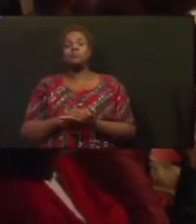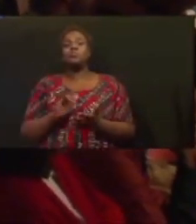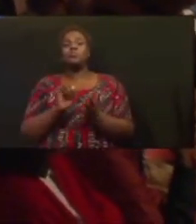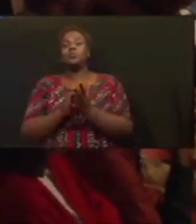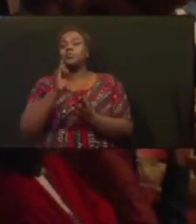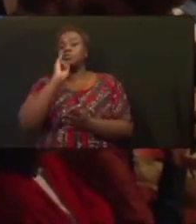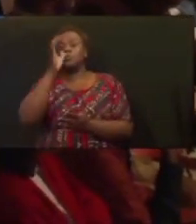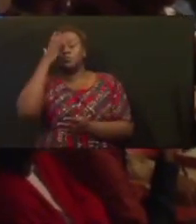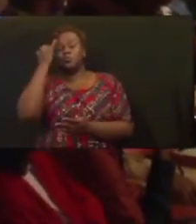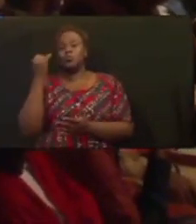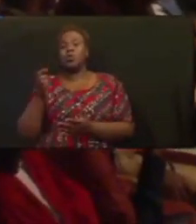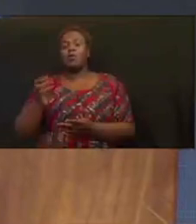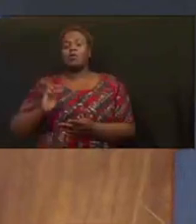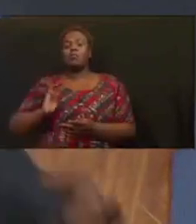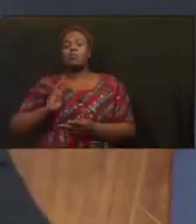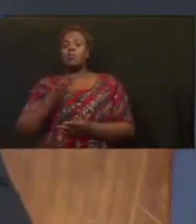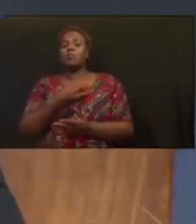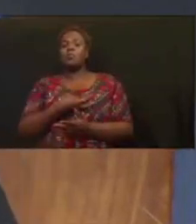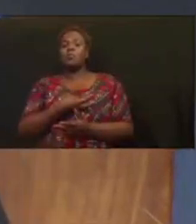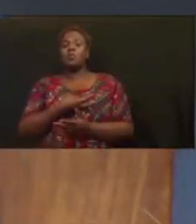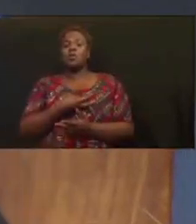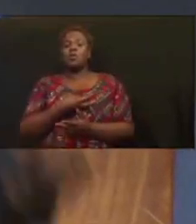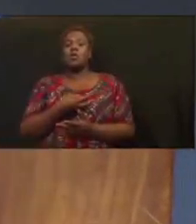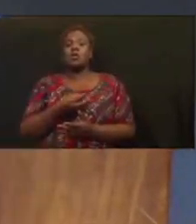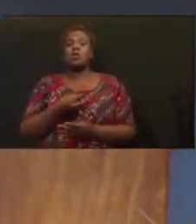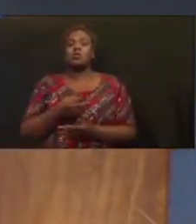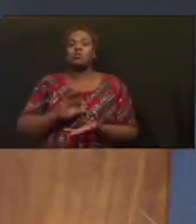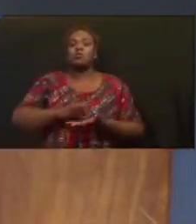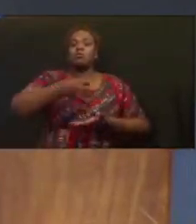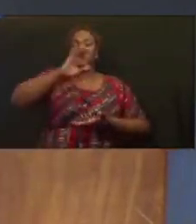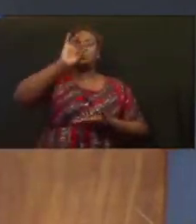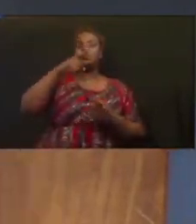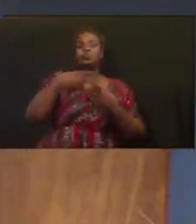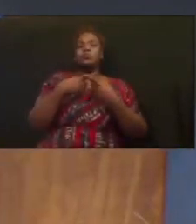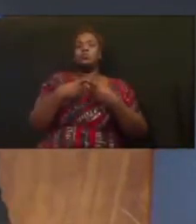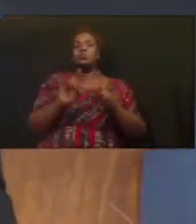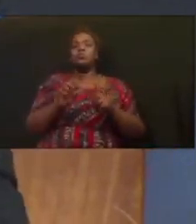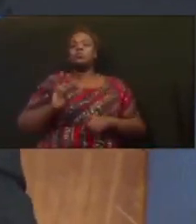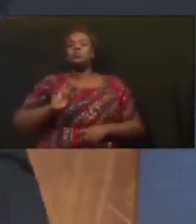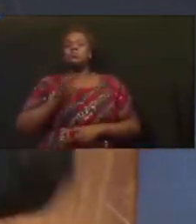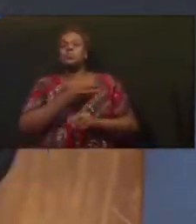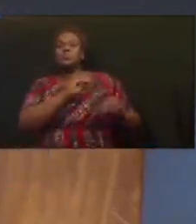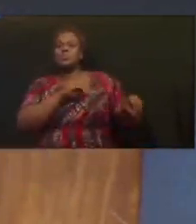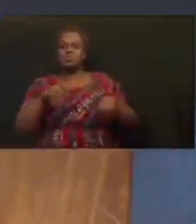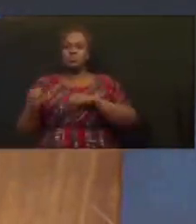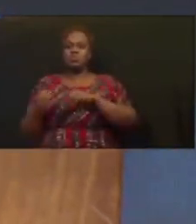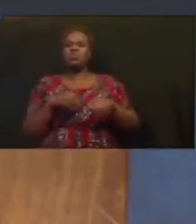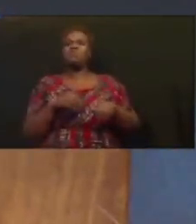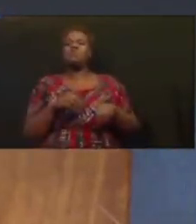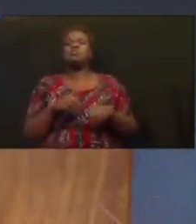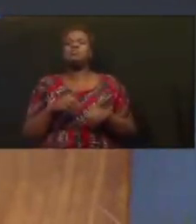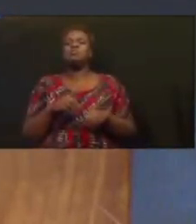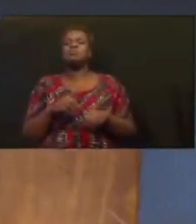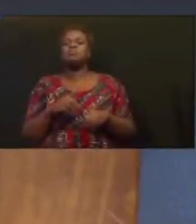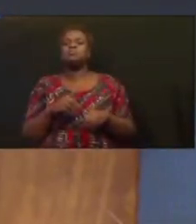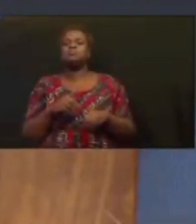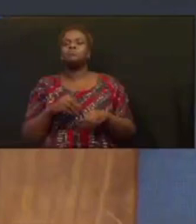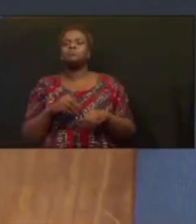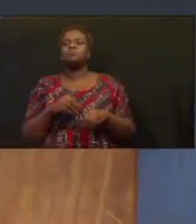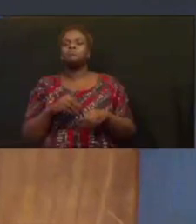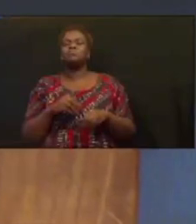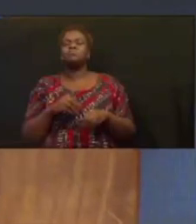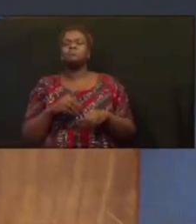remain victims of policies, victims of people. One policy can shut the